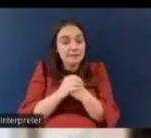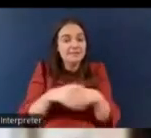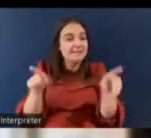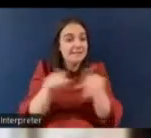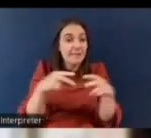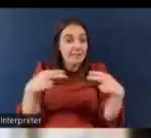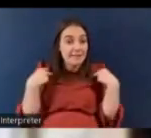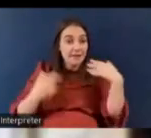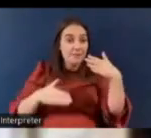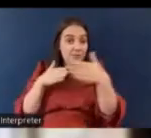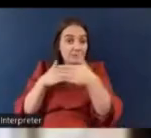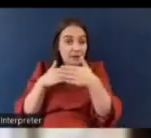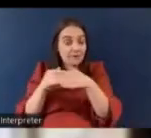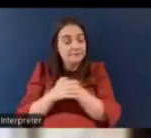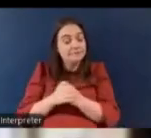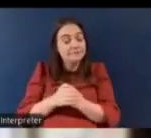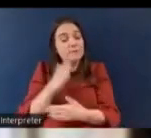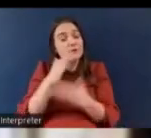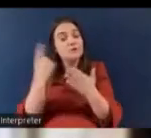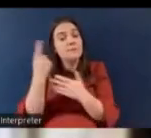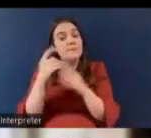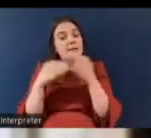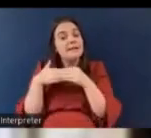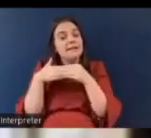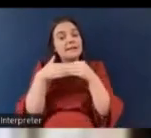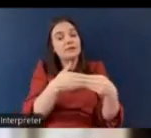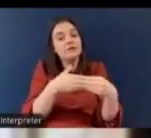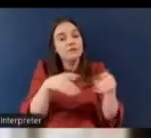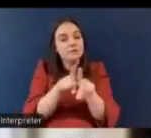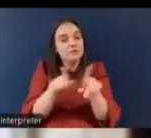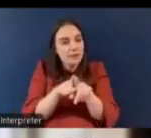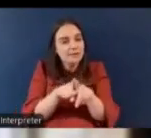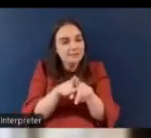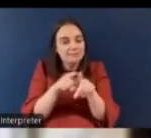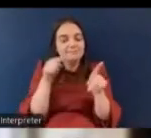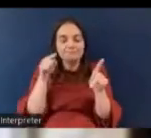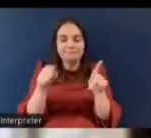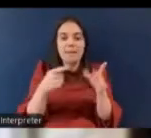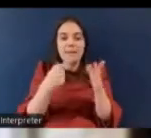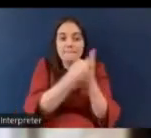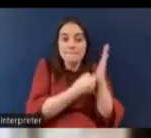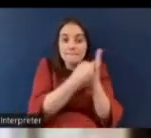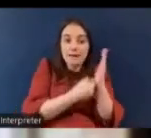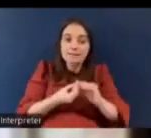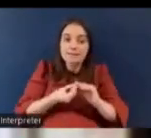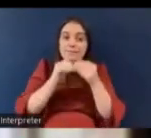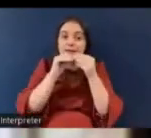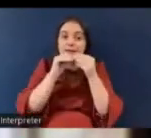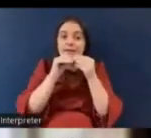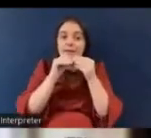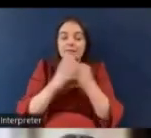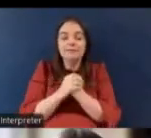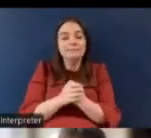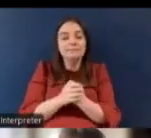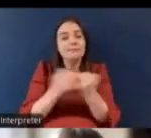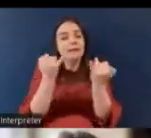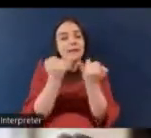again. Someone mentioned leadership in our group, and I suppose policy making,